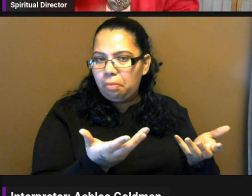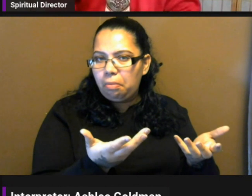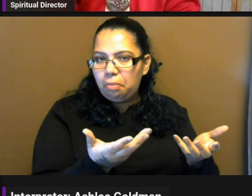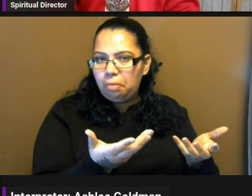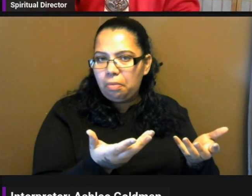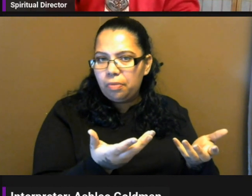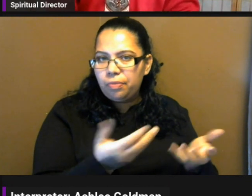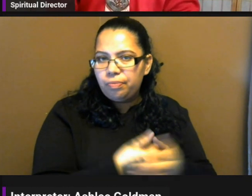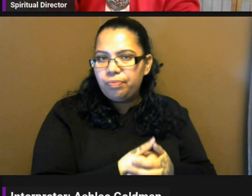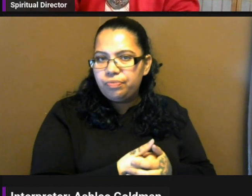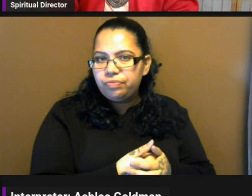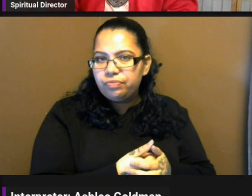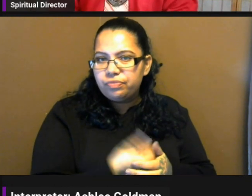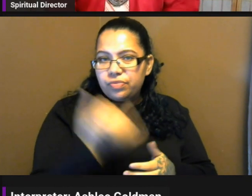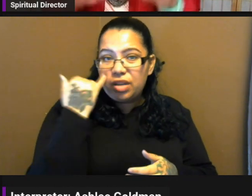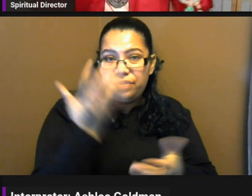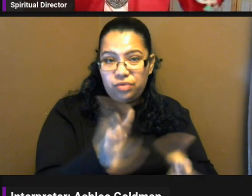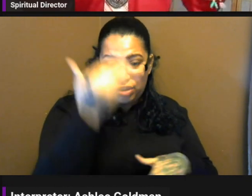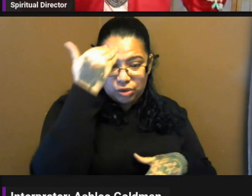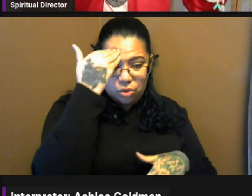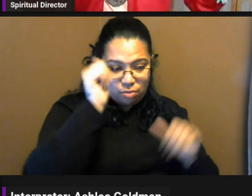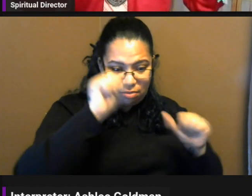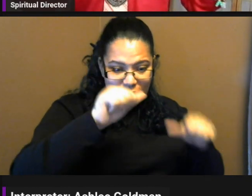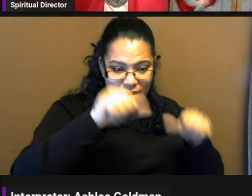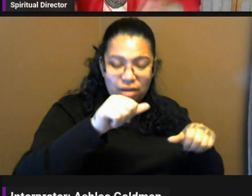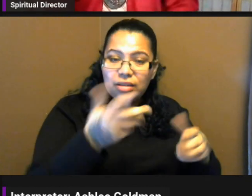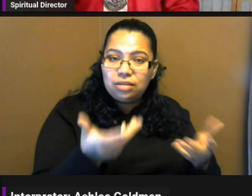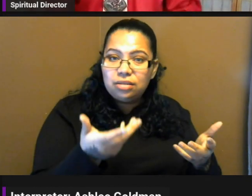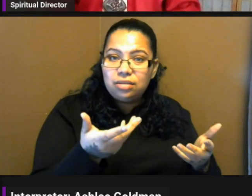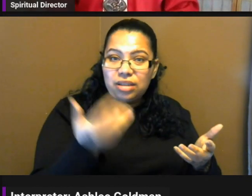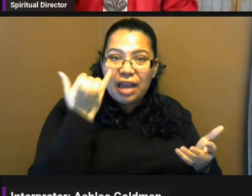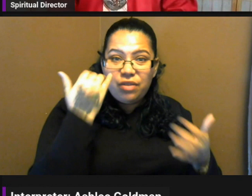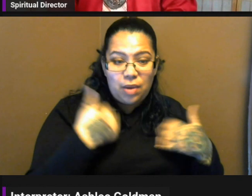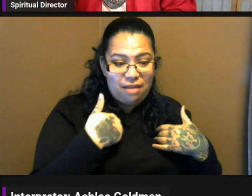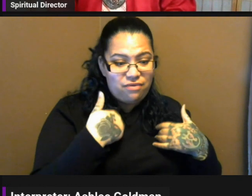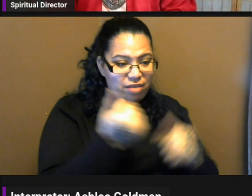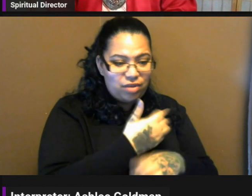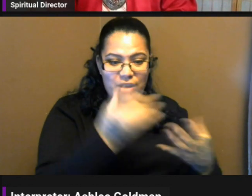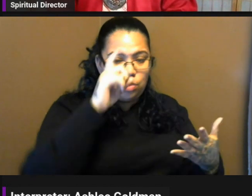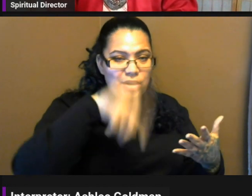when you know that you have the ability to do so and you have the means and the tools to do so?